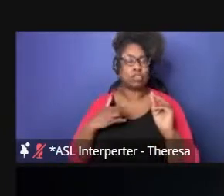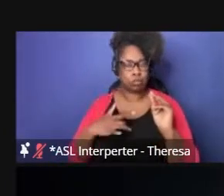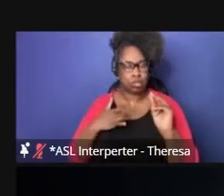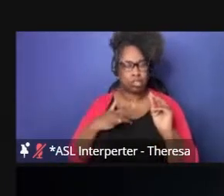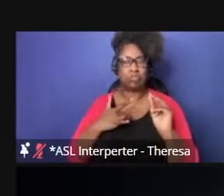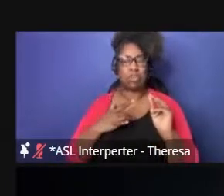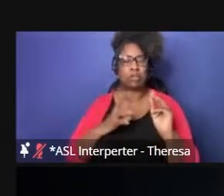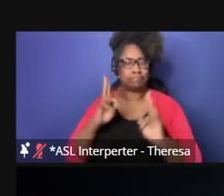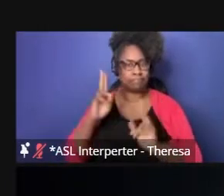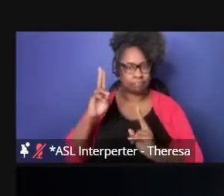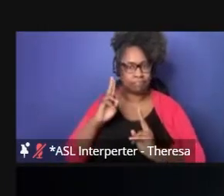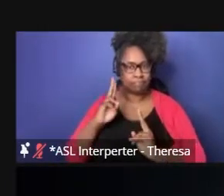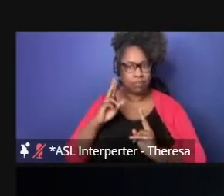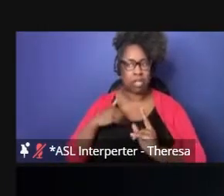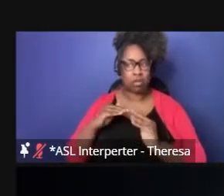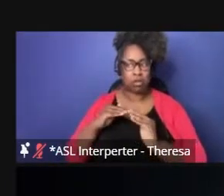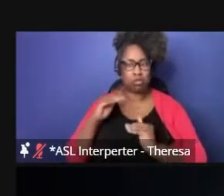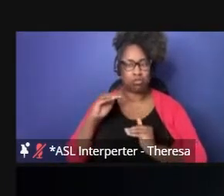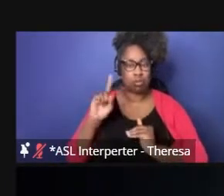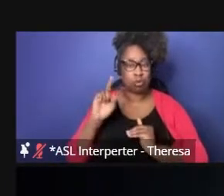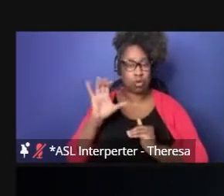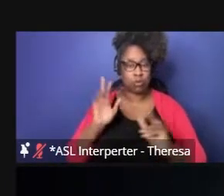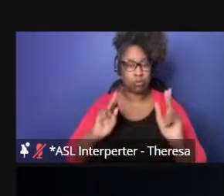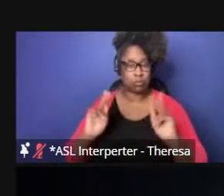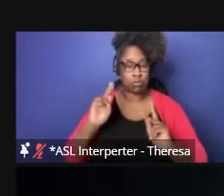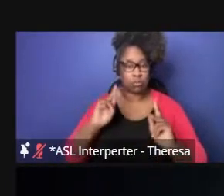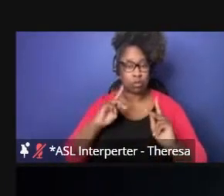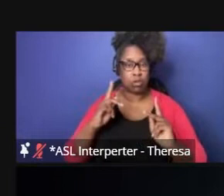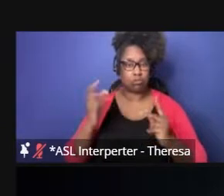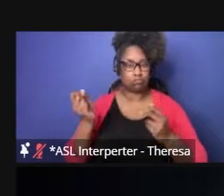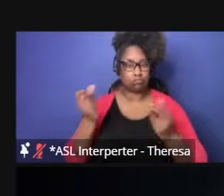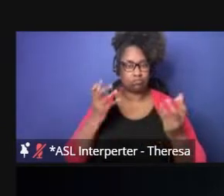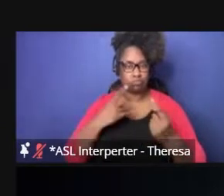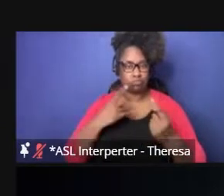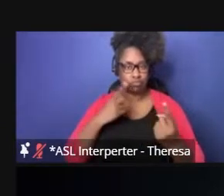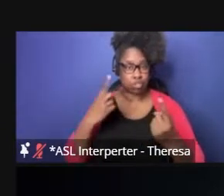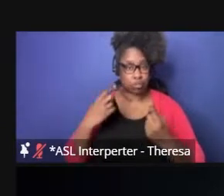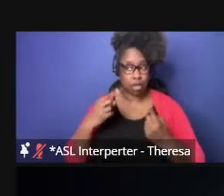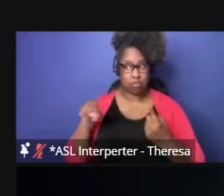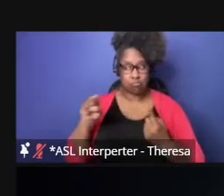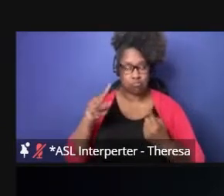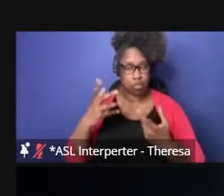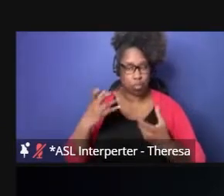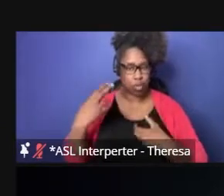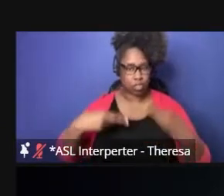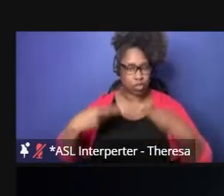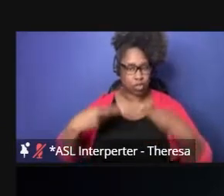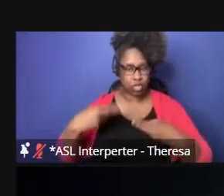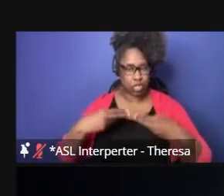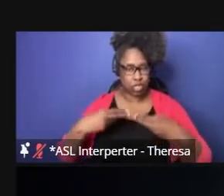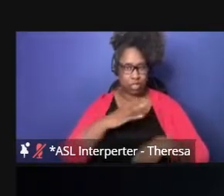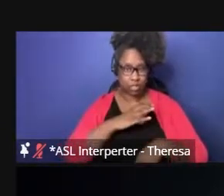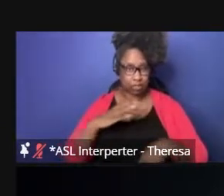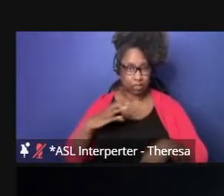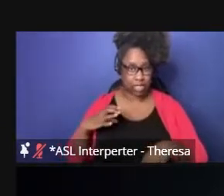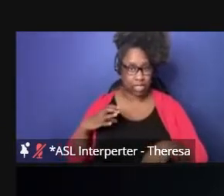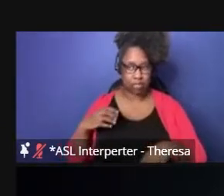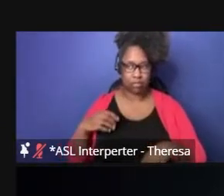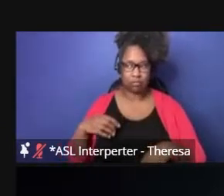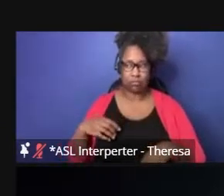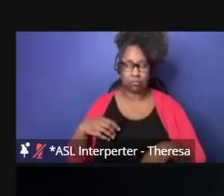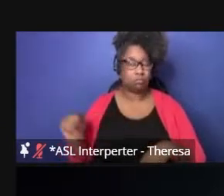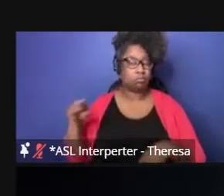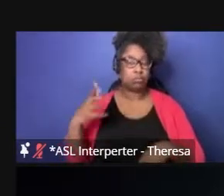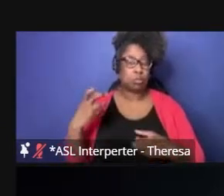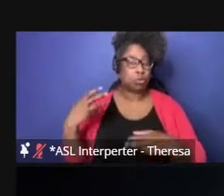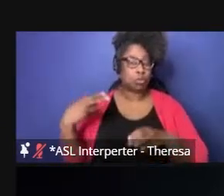almost 100 respondents to our survey for joining the committee. I think part of the credit for that went to the